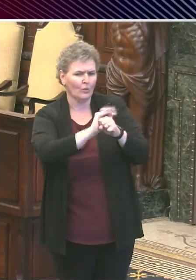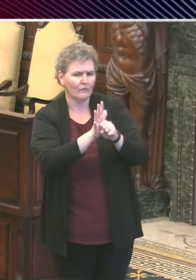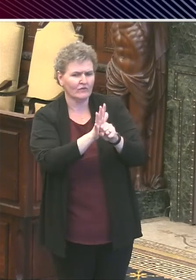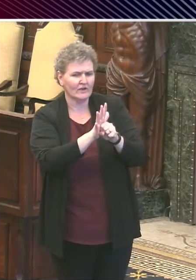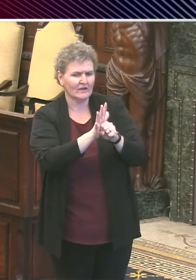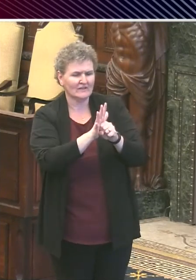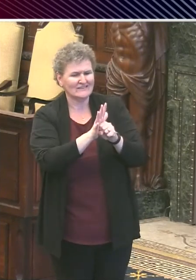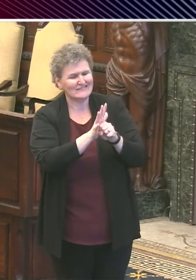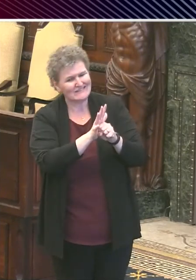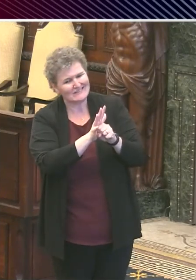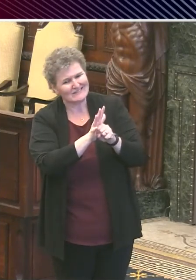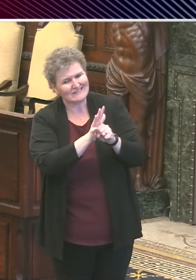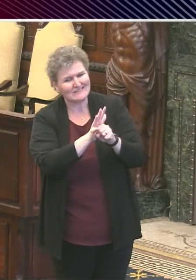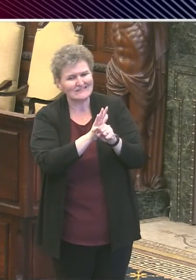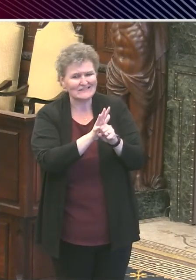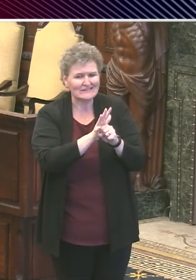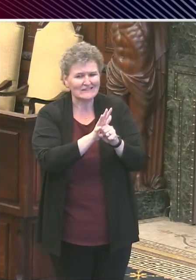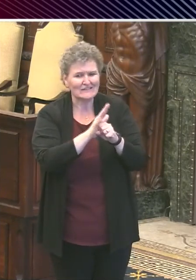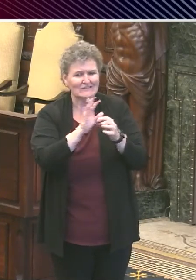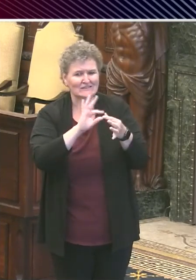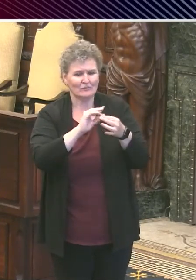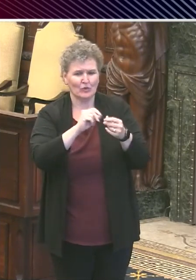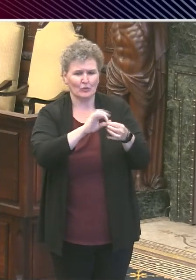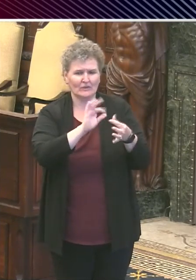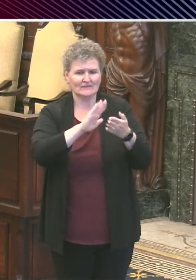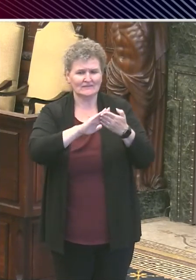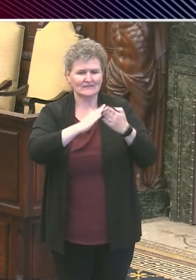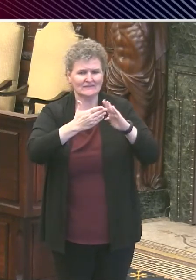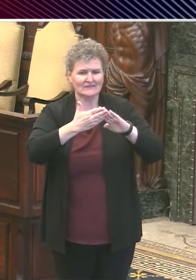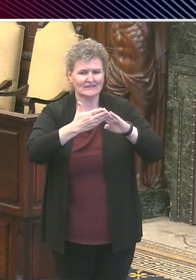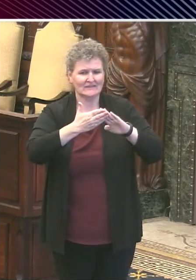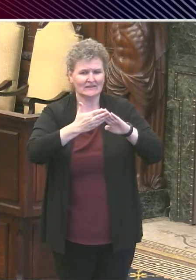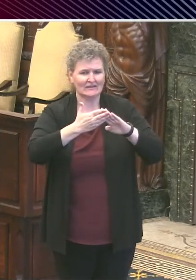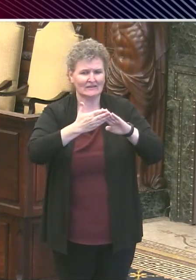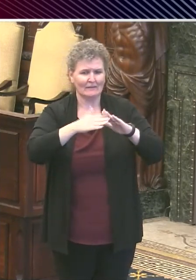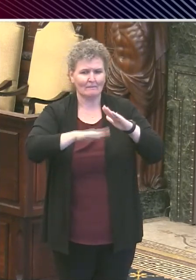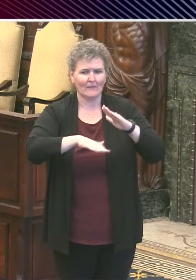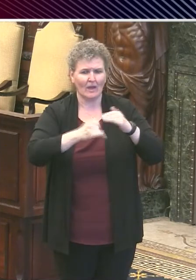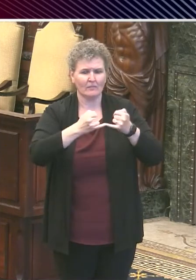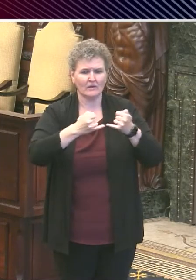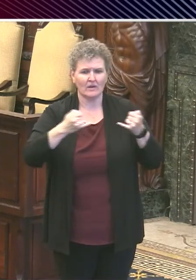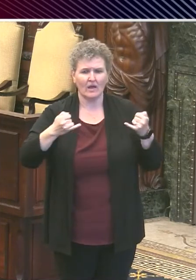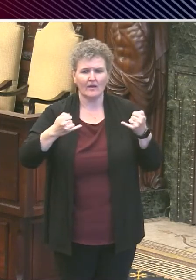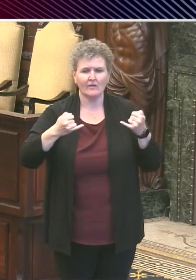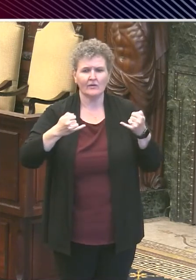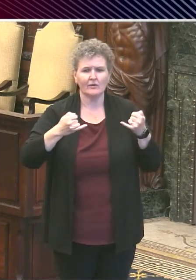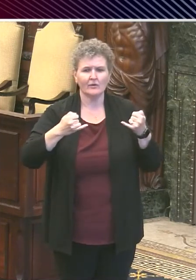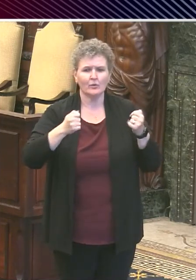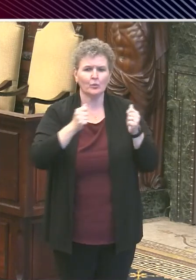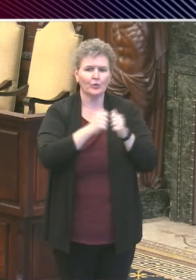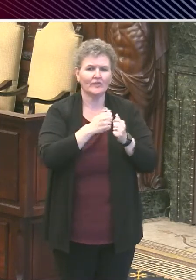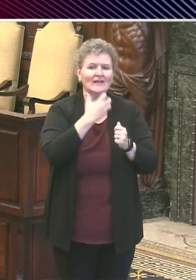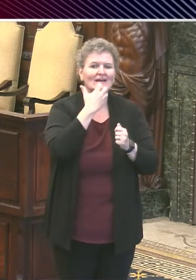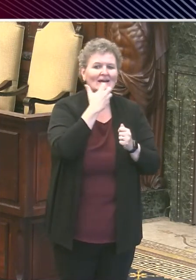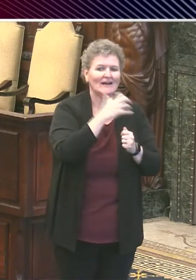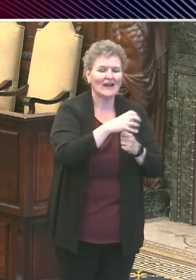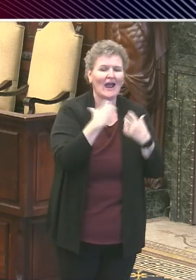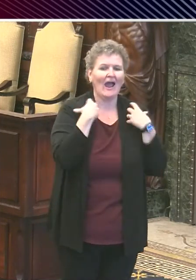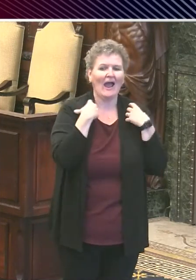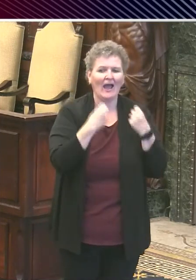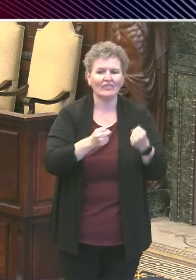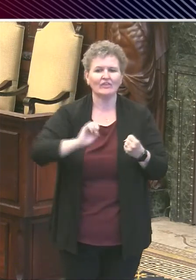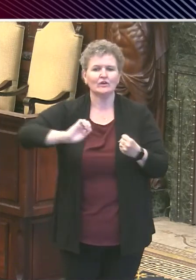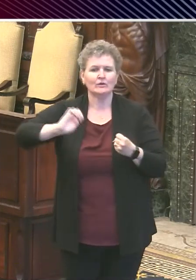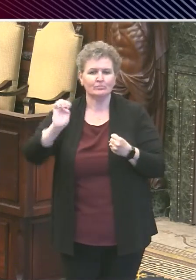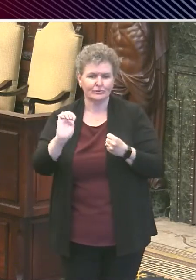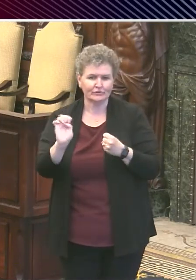But what is the city's baseline for declaring a heat health emergency? I know we talked about it last week, but I've been